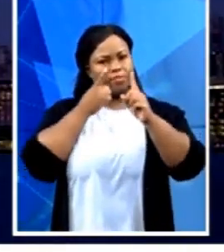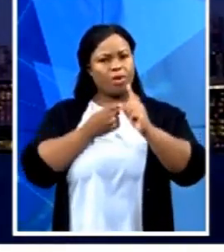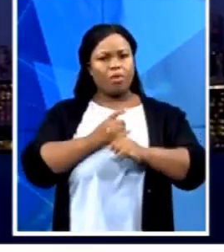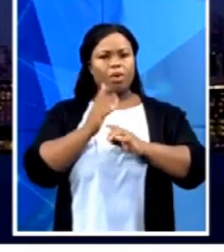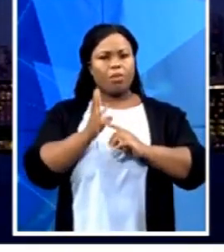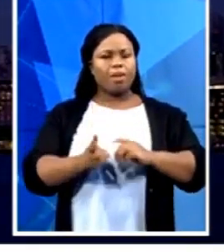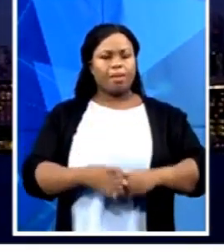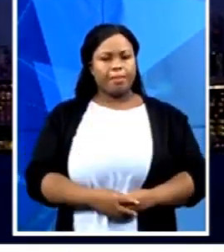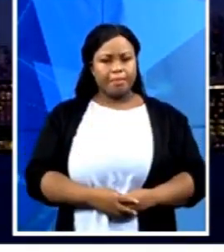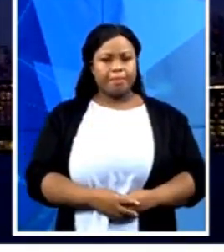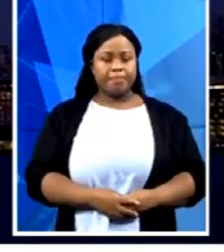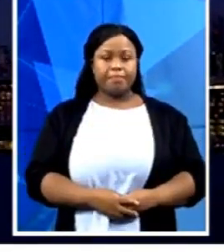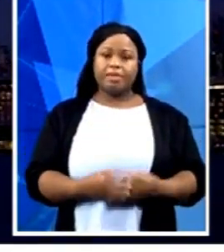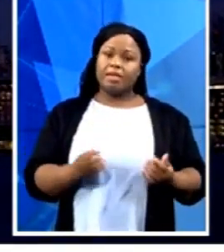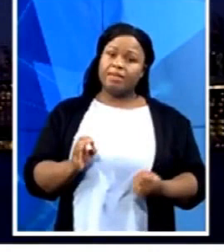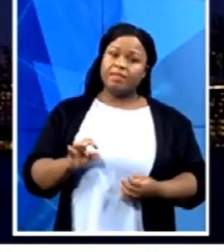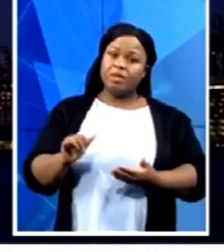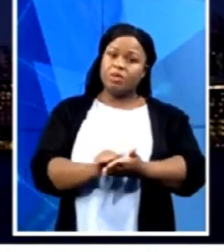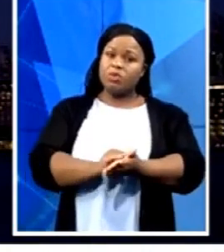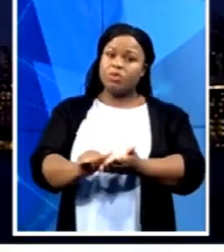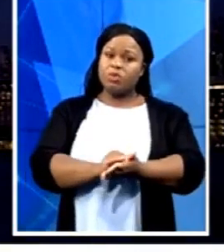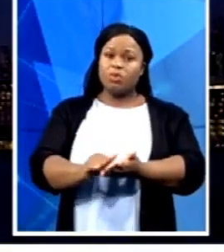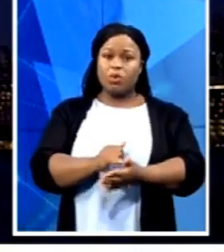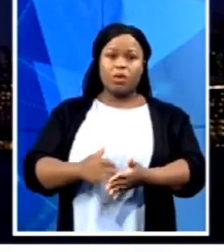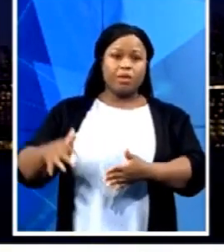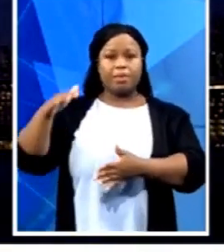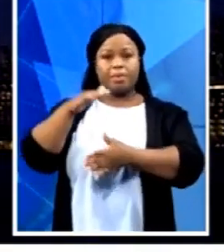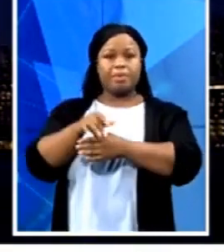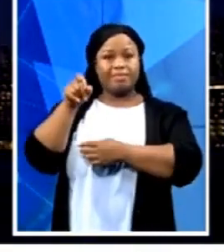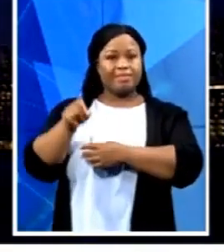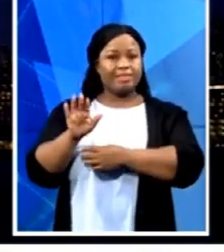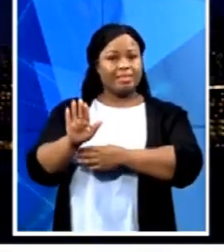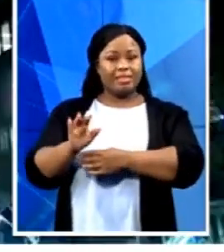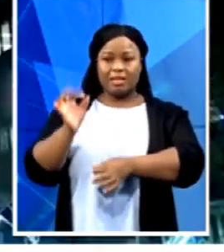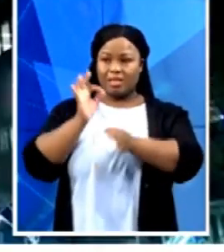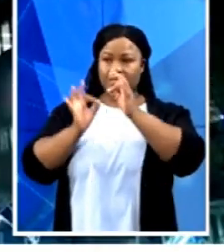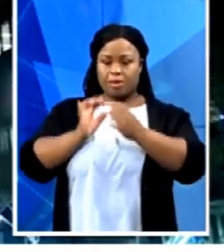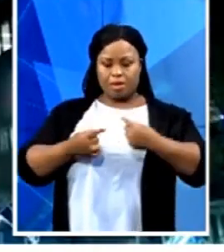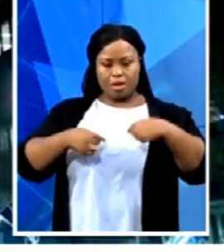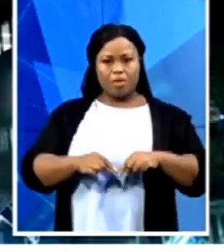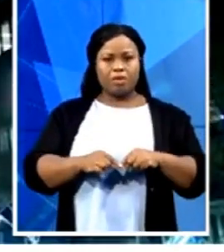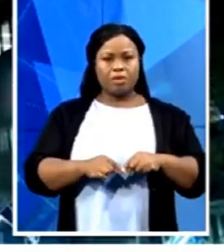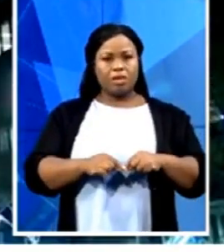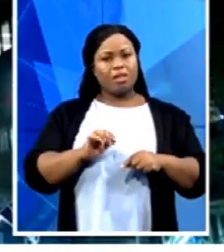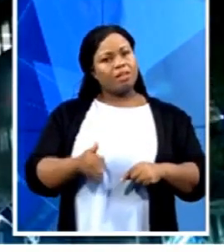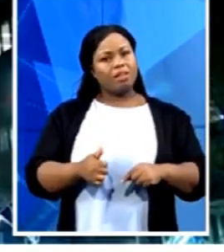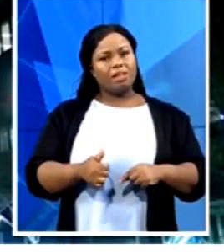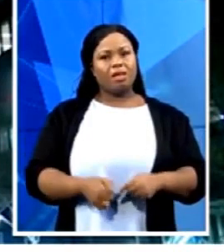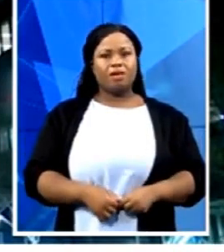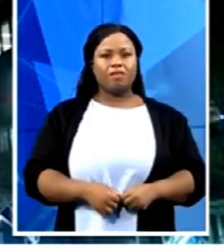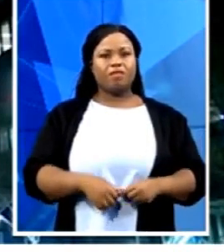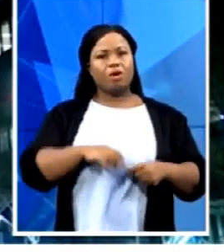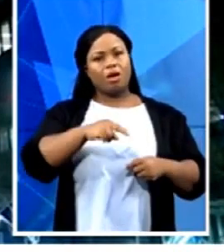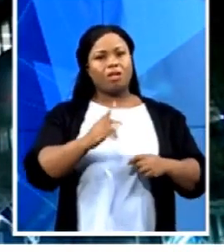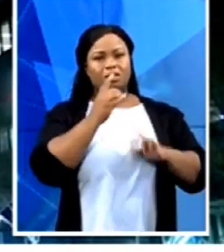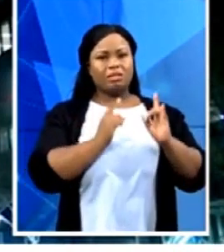York's iconic landmarks told a story, it would be of a virtual ghost town, a bustling city of over 8